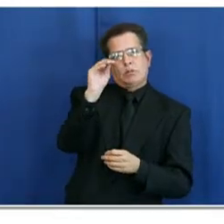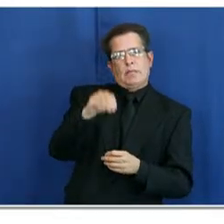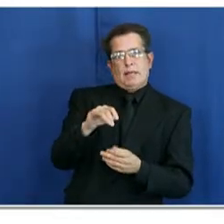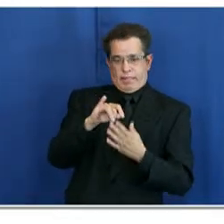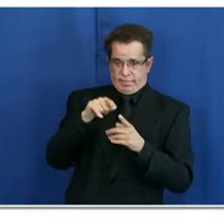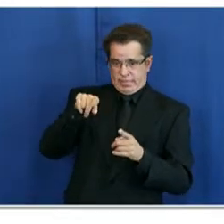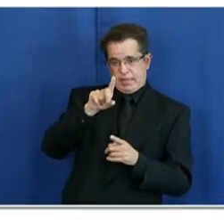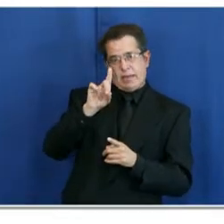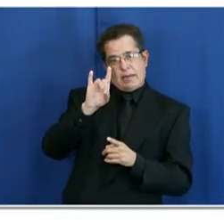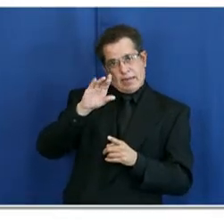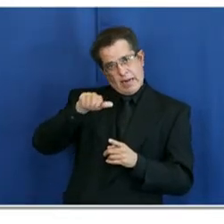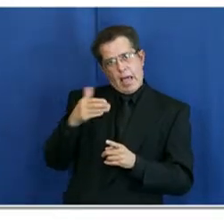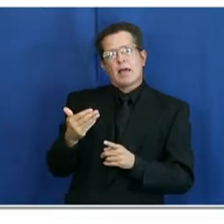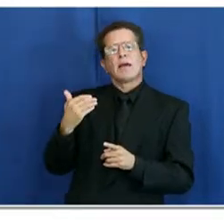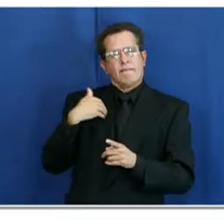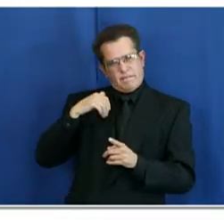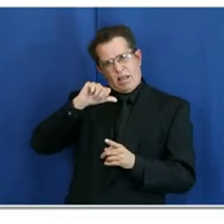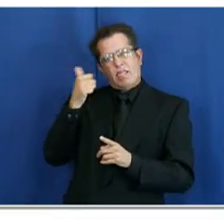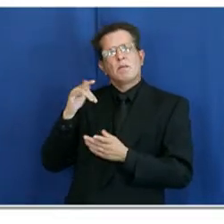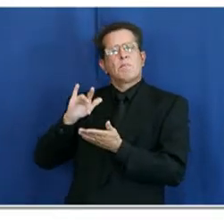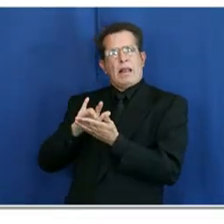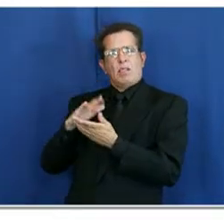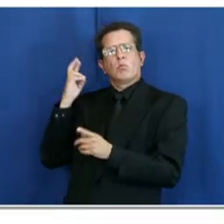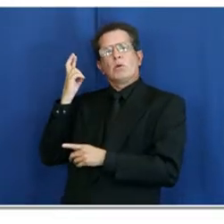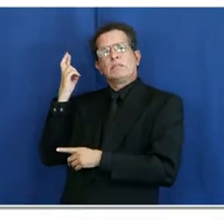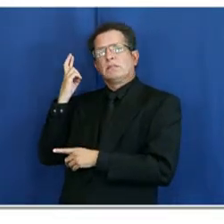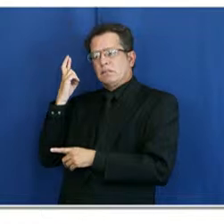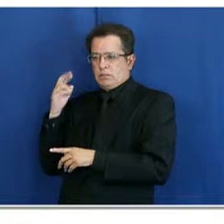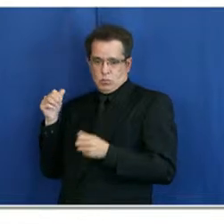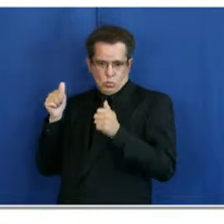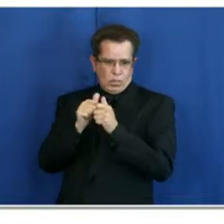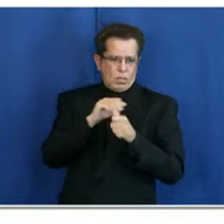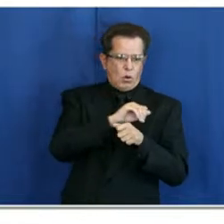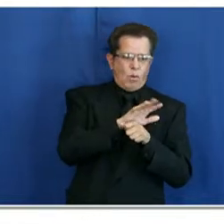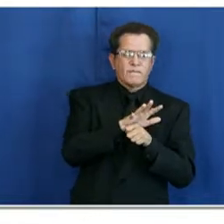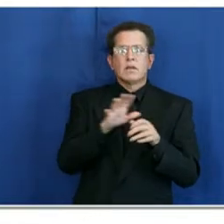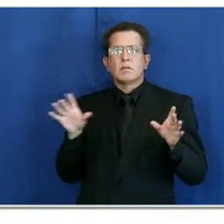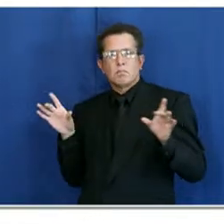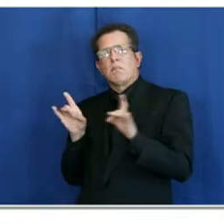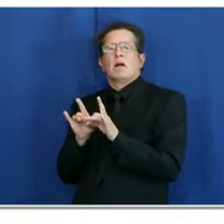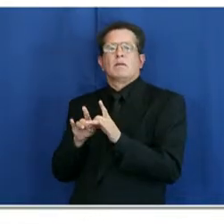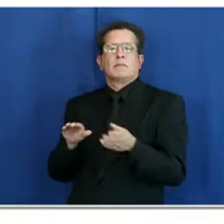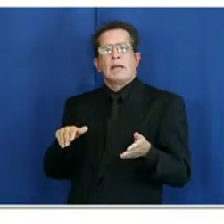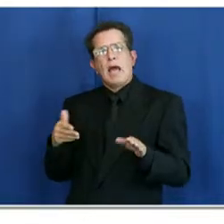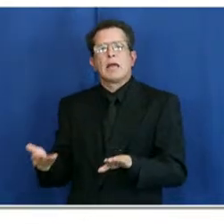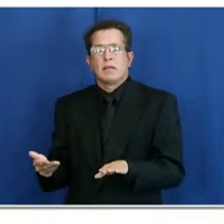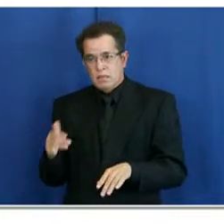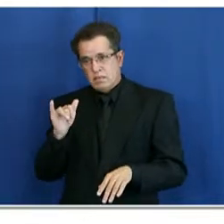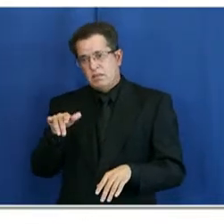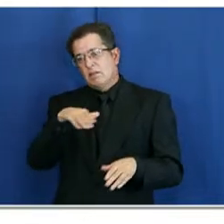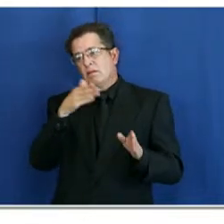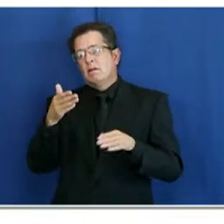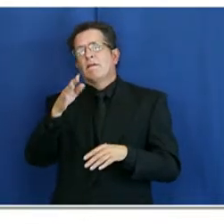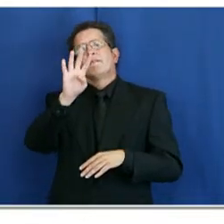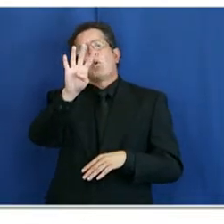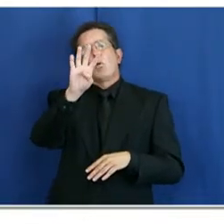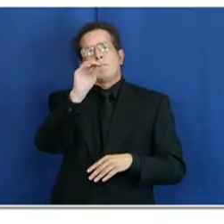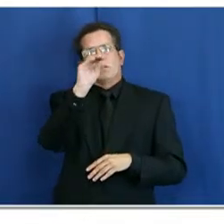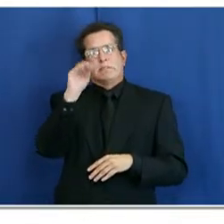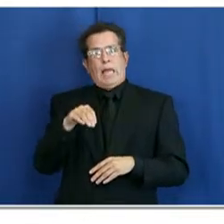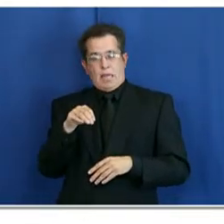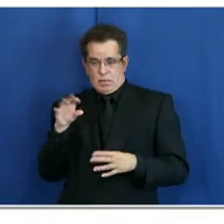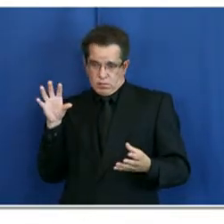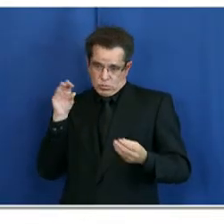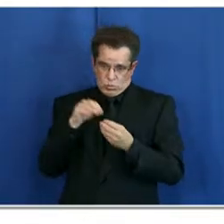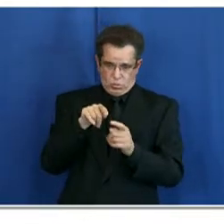have died did have underlying medical conditions, and 27 or 4% of the